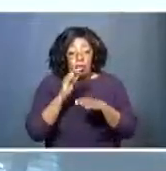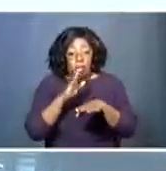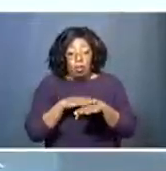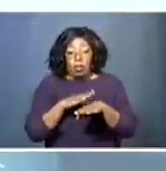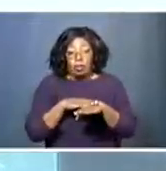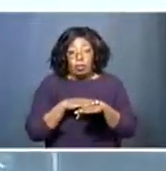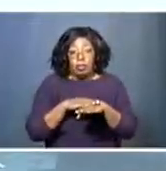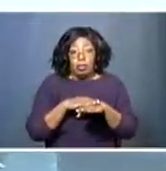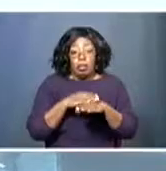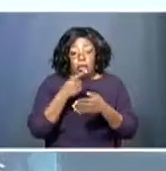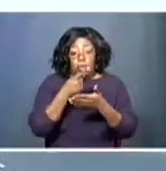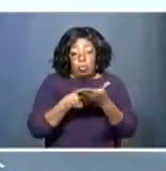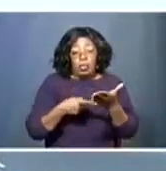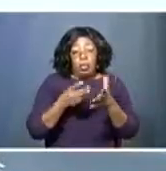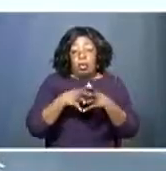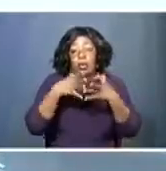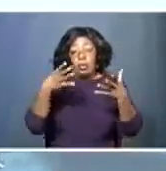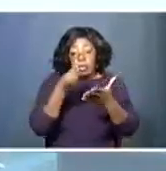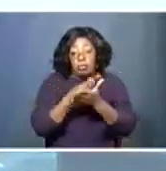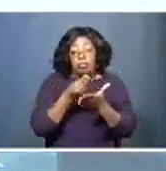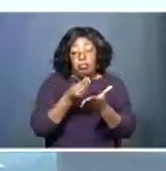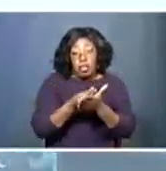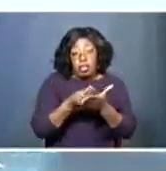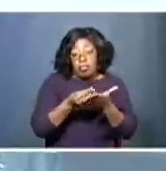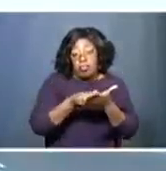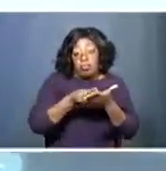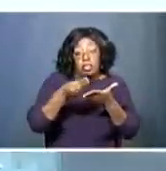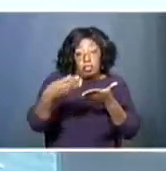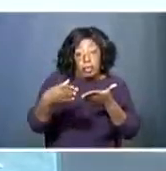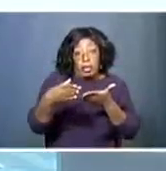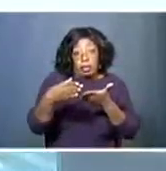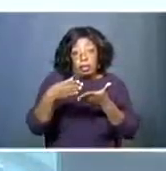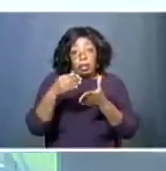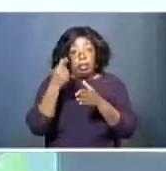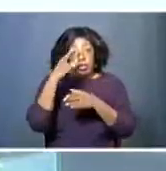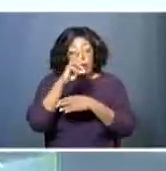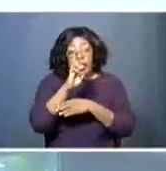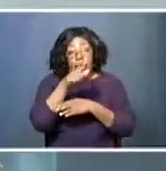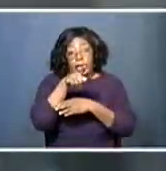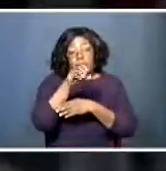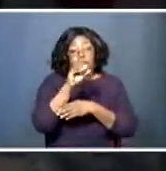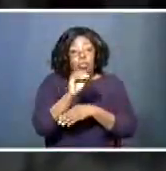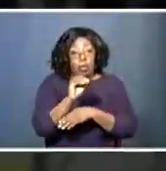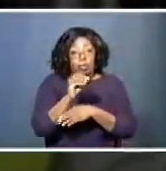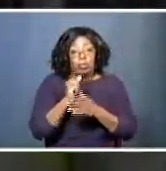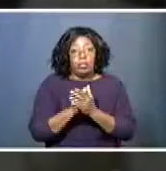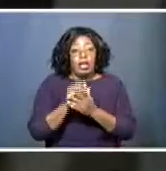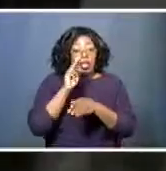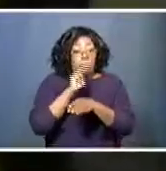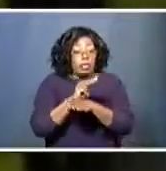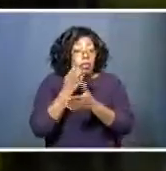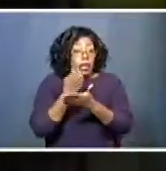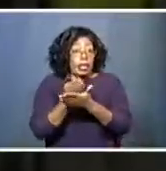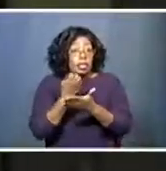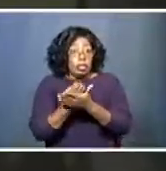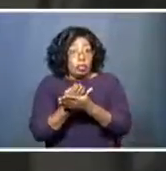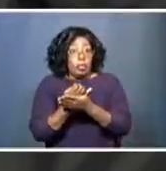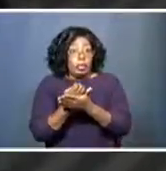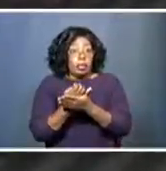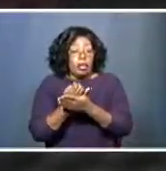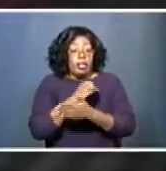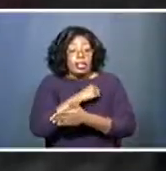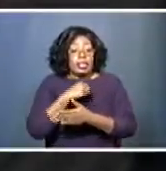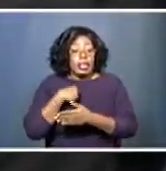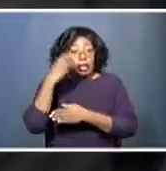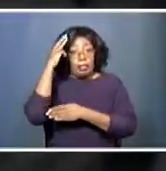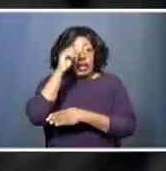spent to send a Bahamian delegation to participate in World Expo 2020 in Dubai, Minister of Economic Affairs, Senator the Honorable